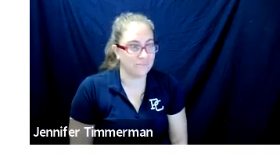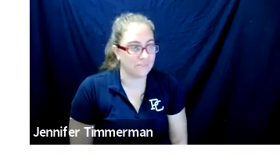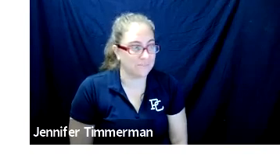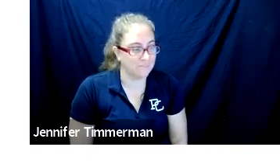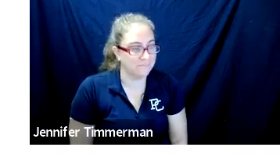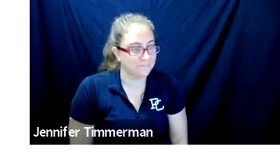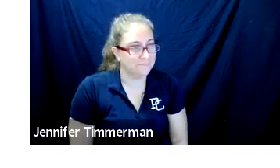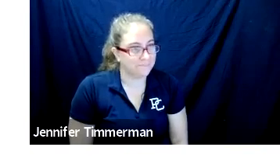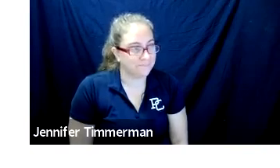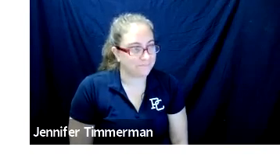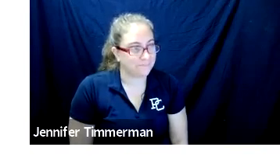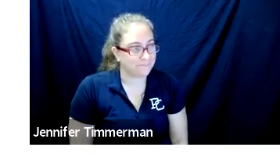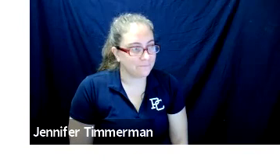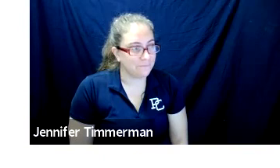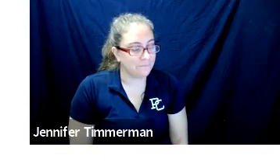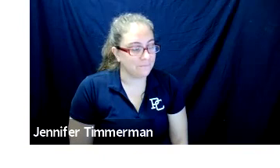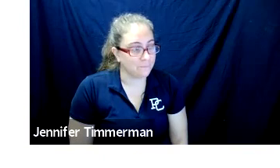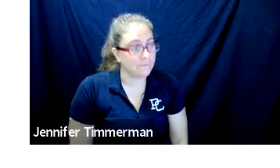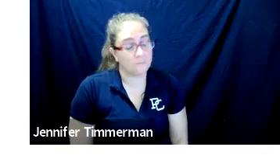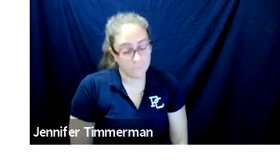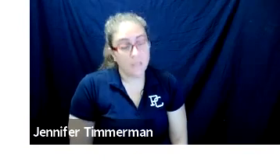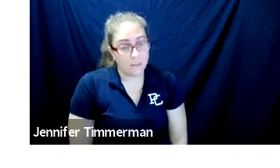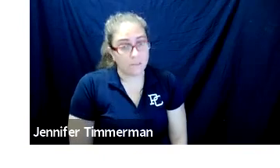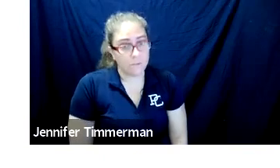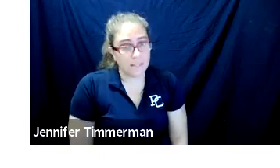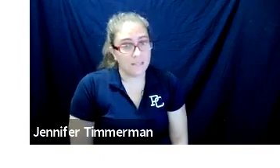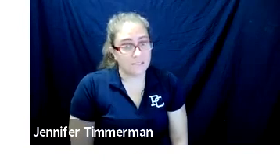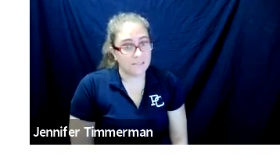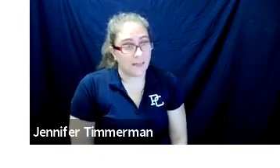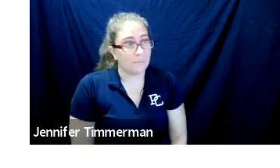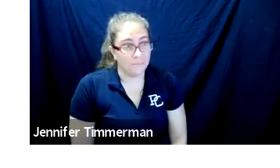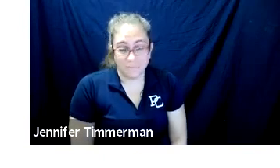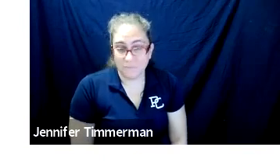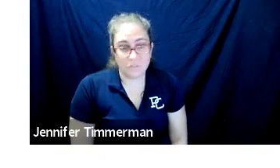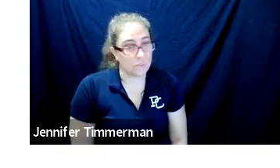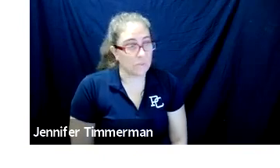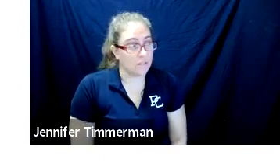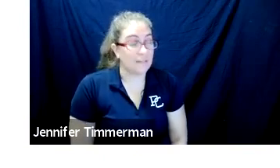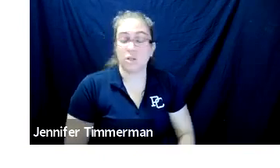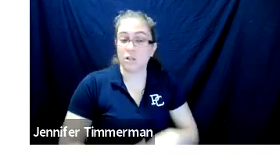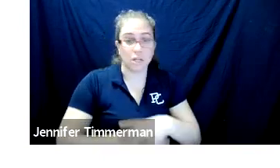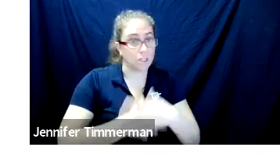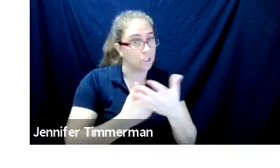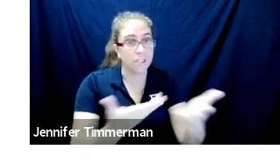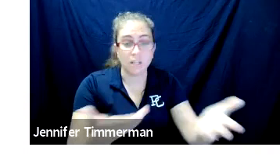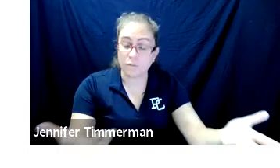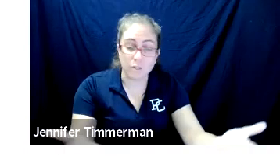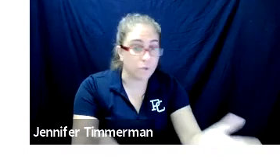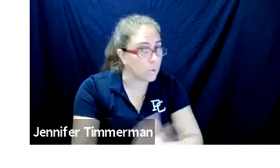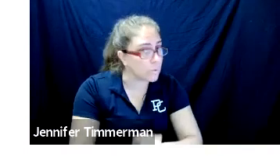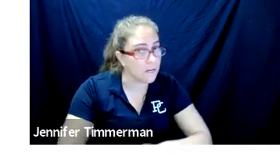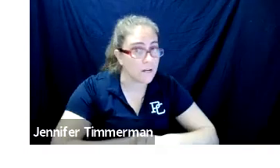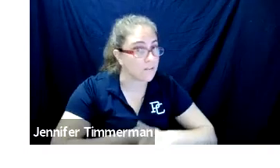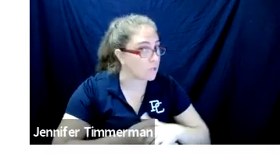language. There's such a need for it. There really is. So if y'all are looking for a